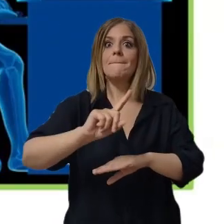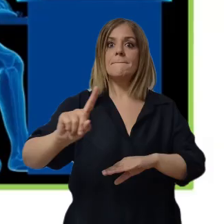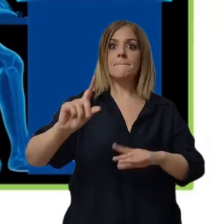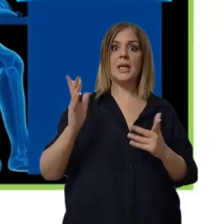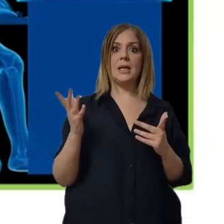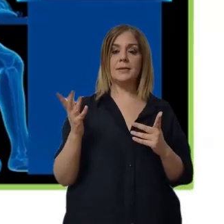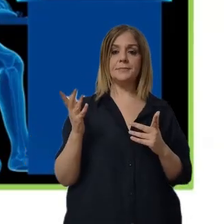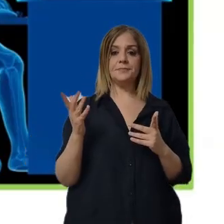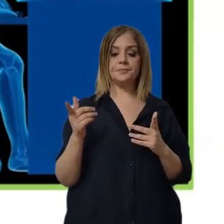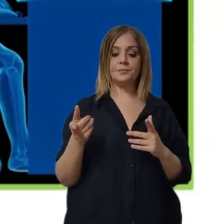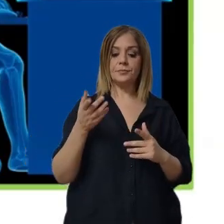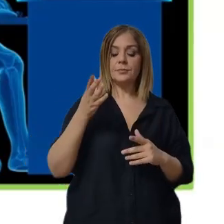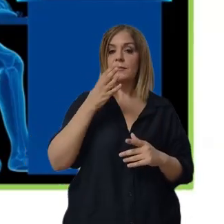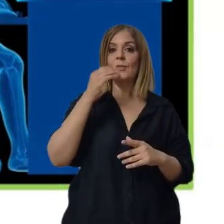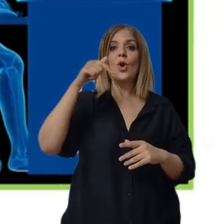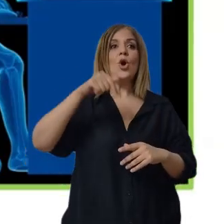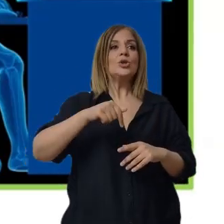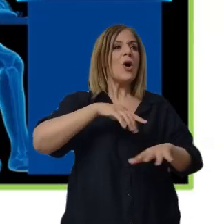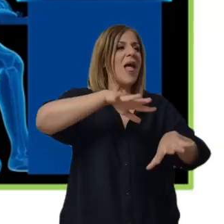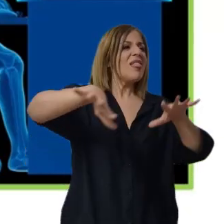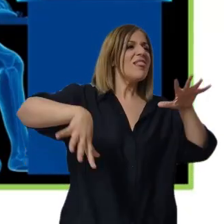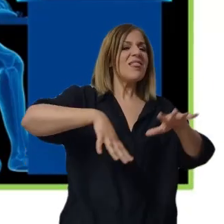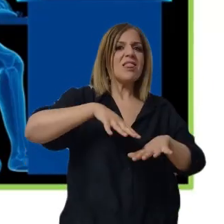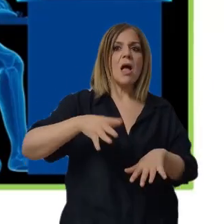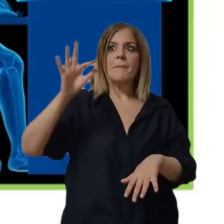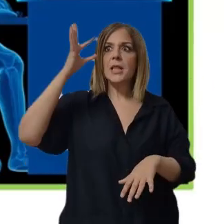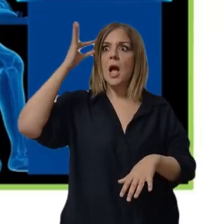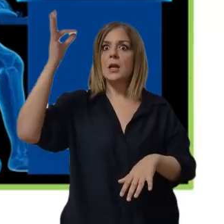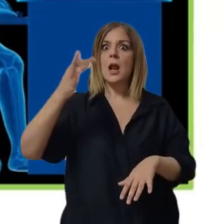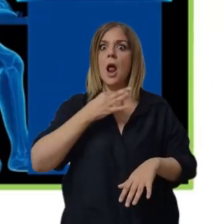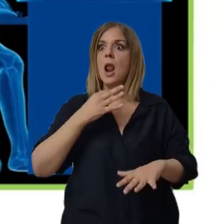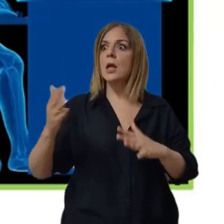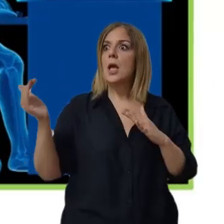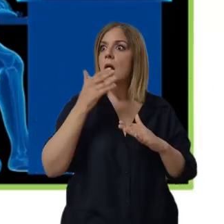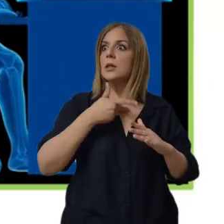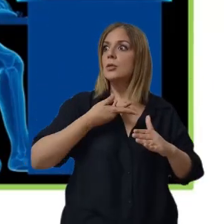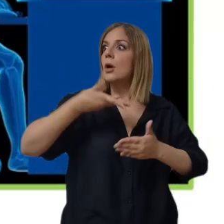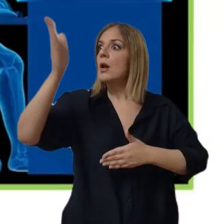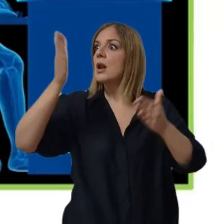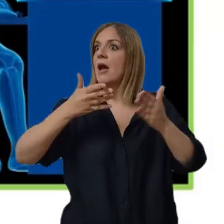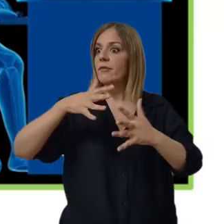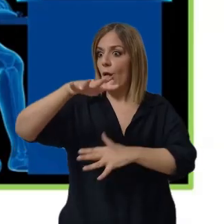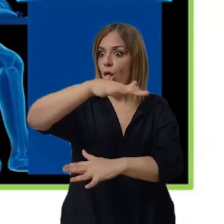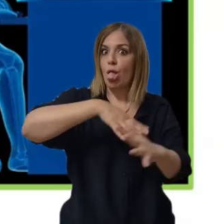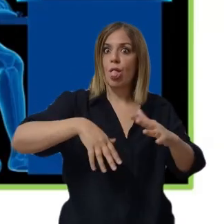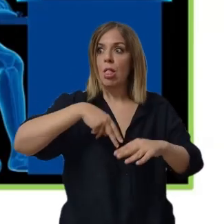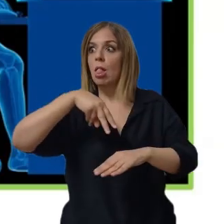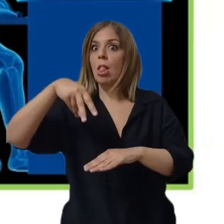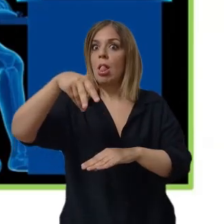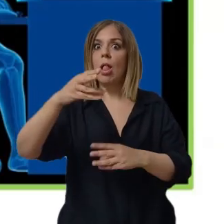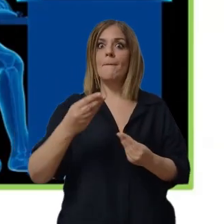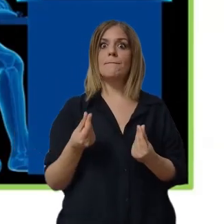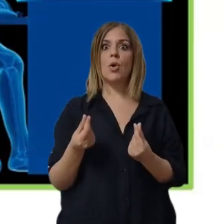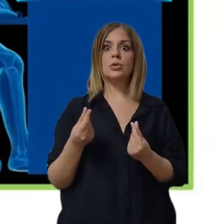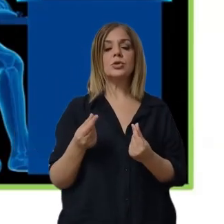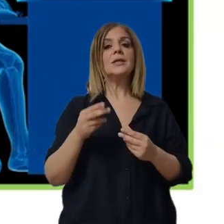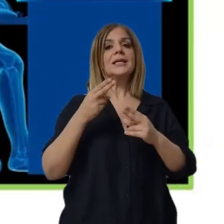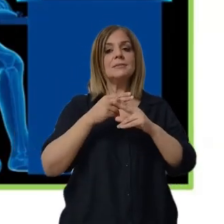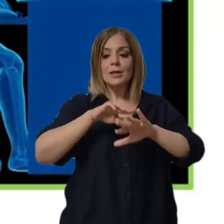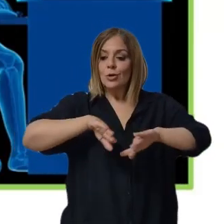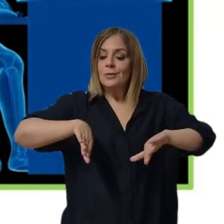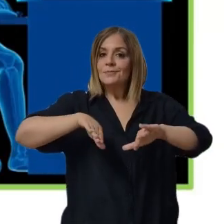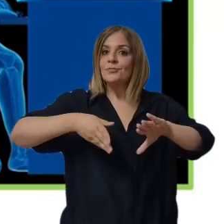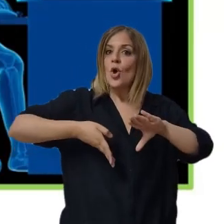feel, but maybe later on time we will have such pain. So it's important